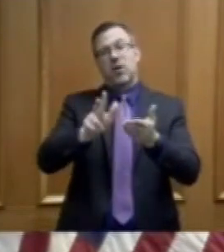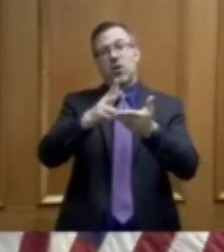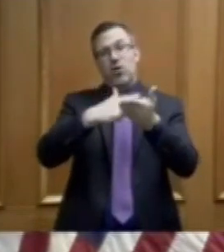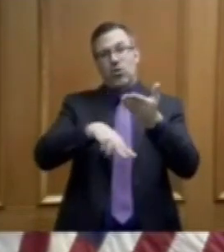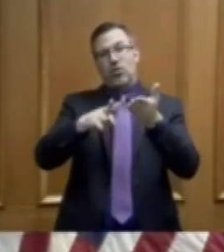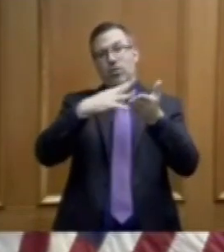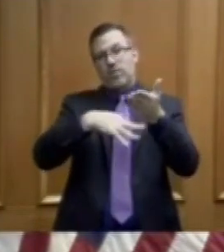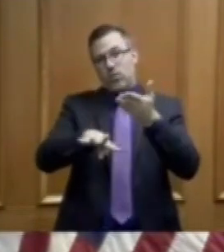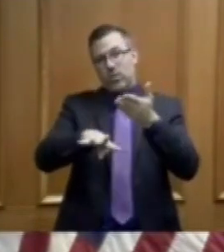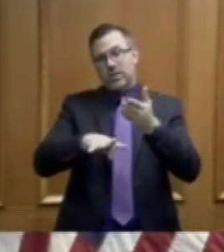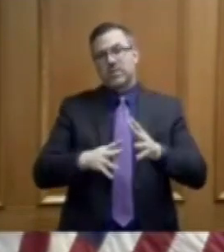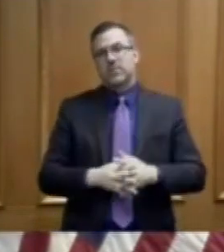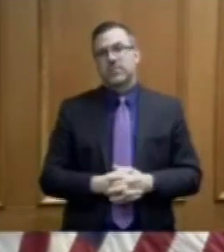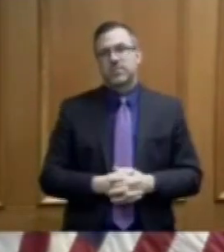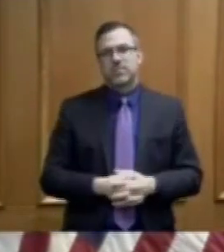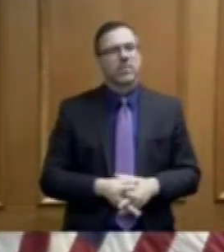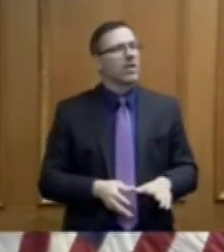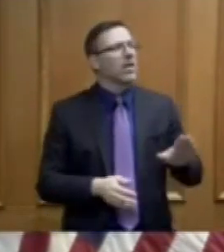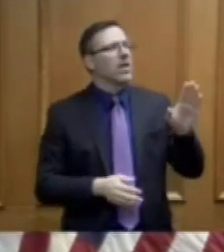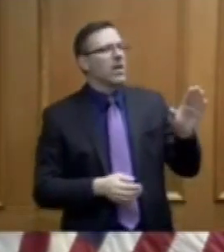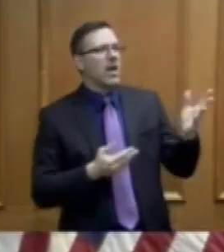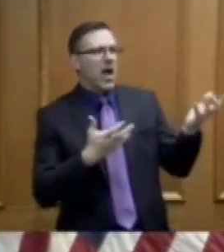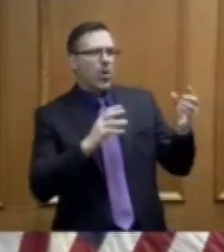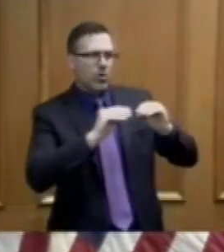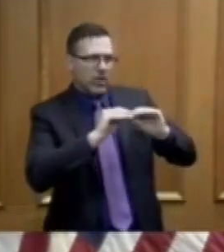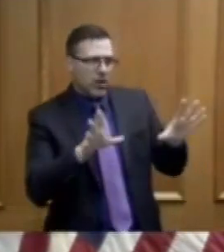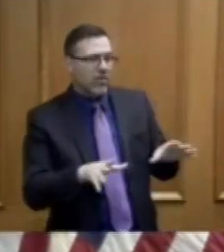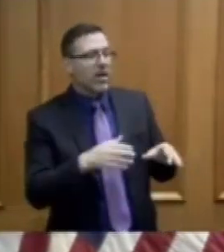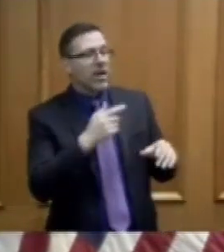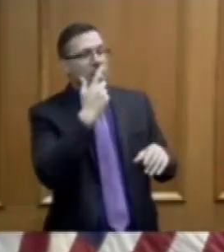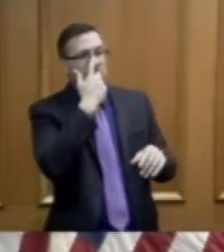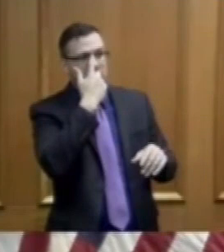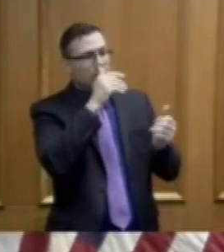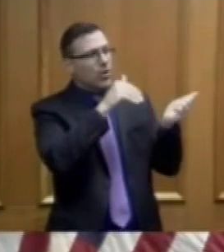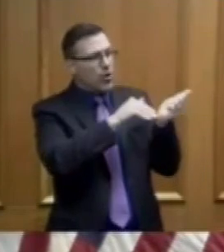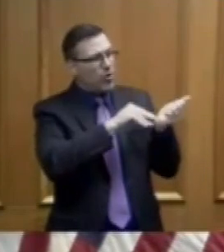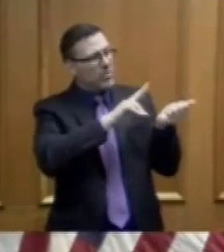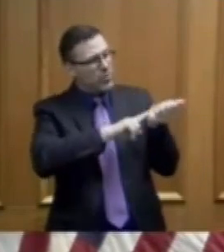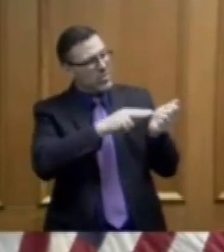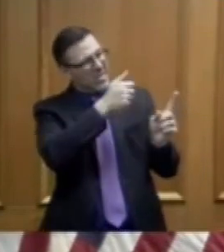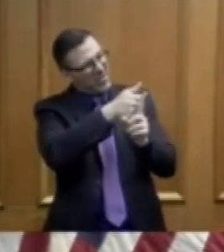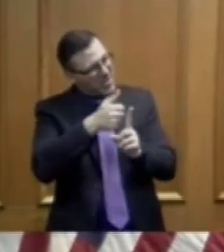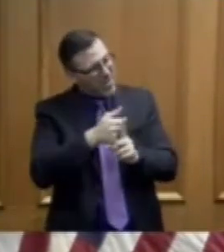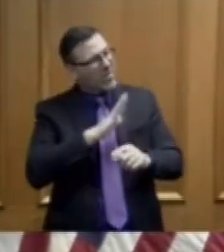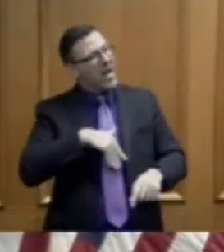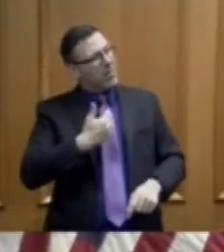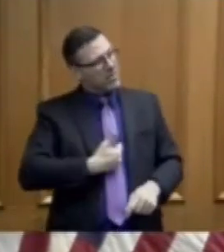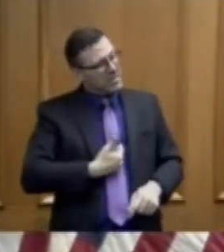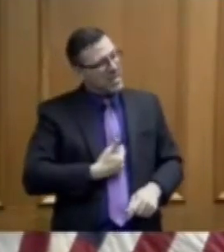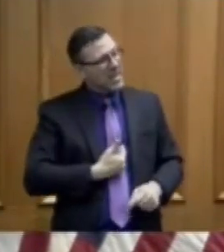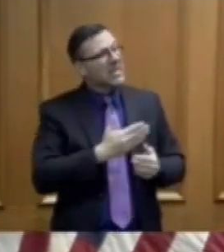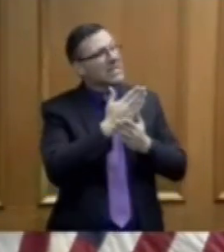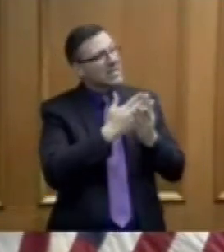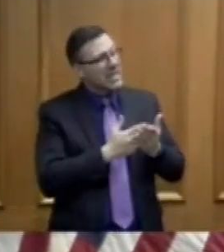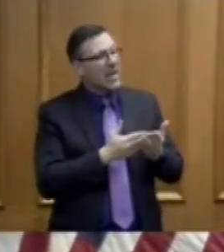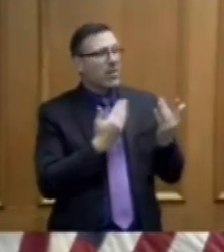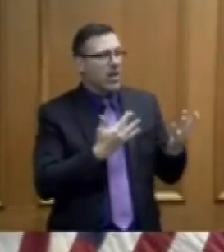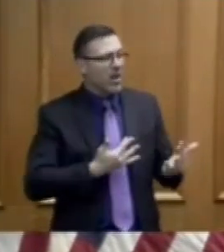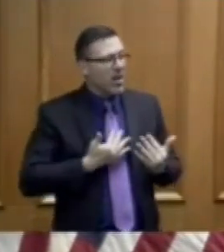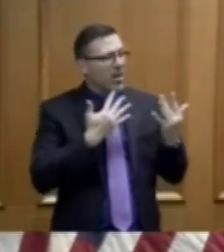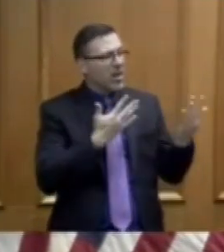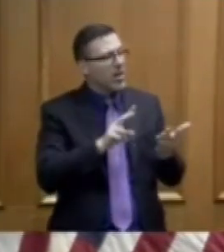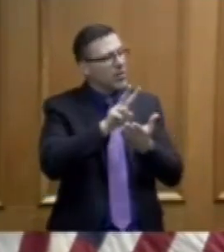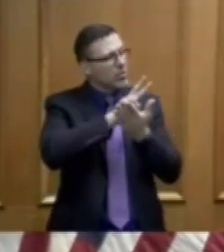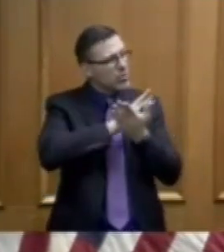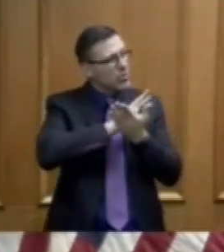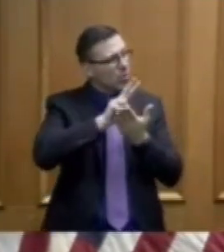But Governor, I did want to just clarify, if I can, the healthcare workers are upset that they are now, some of them have waited 2 weeks to get their test